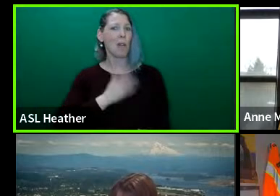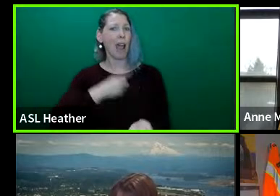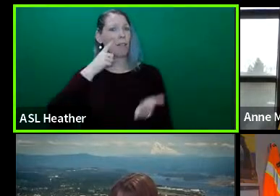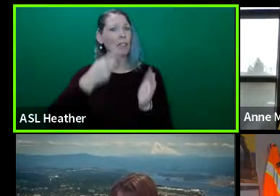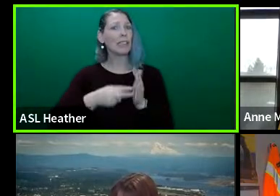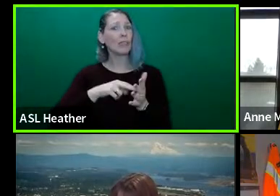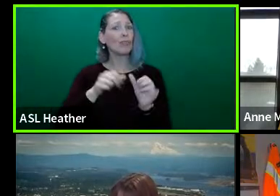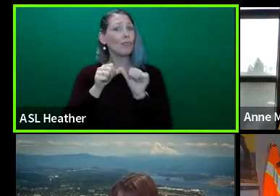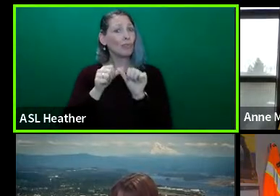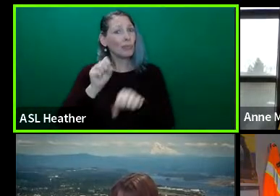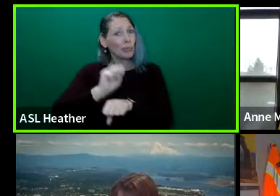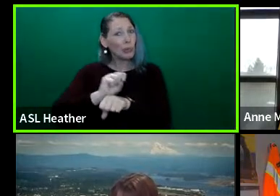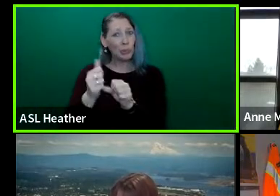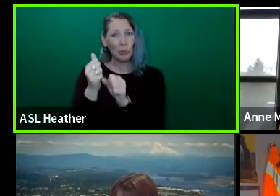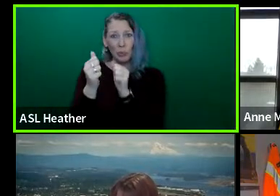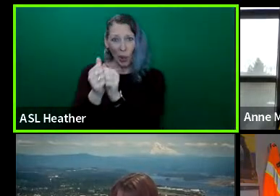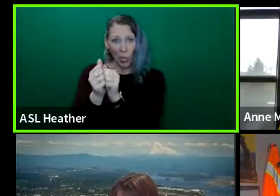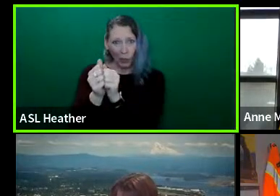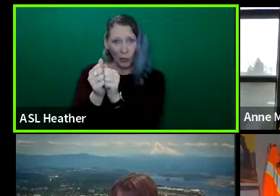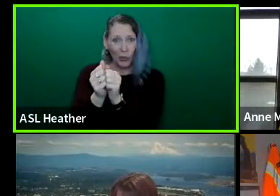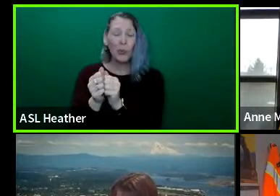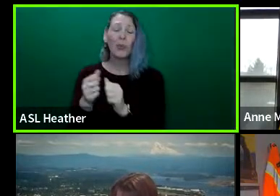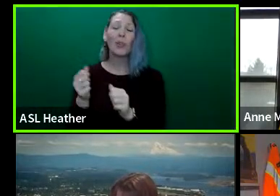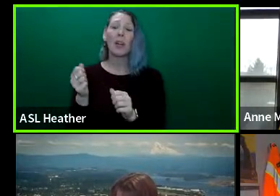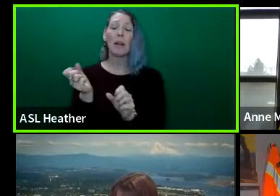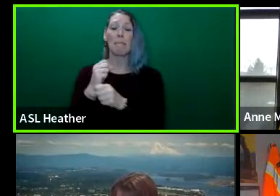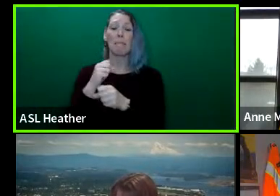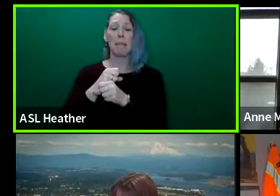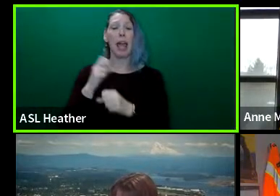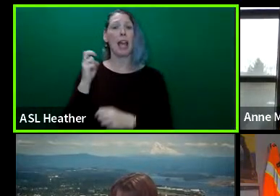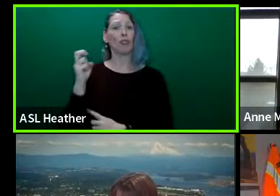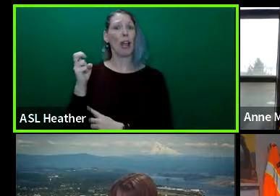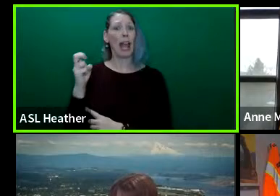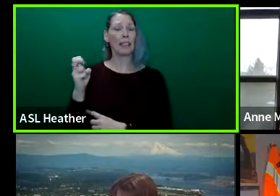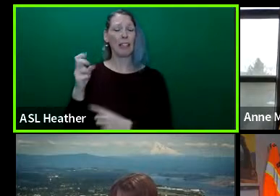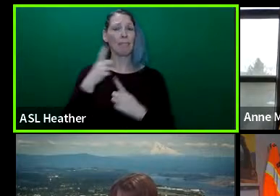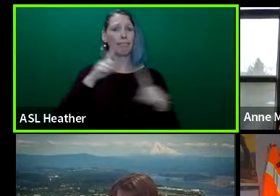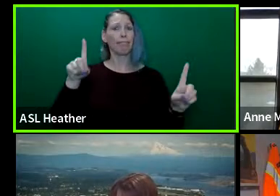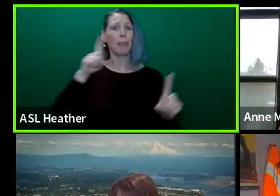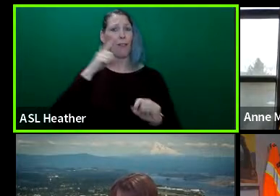continue working together as a region to make transit work for all